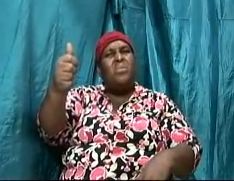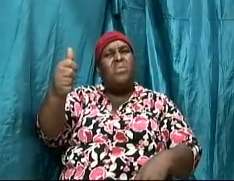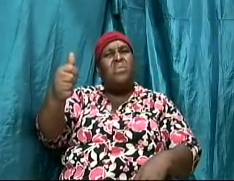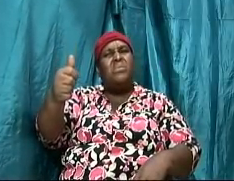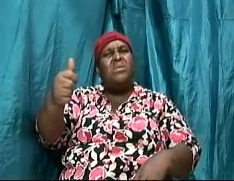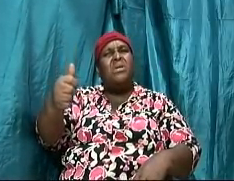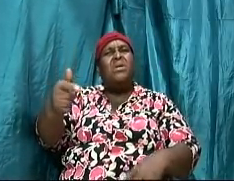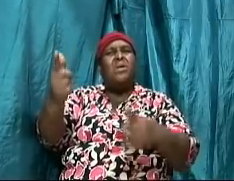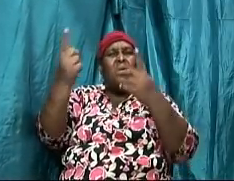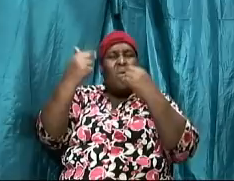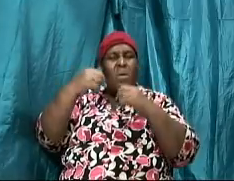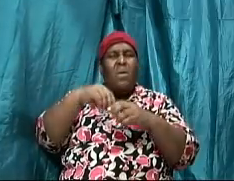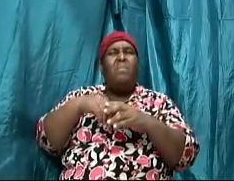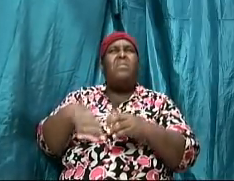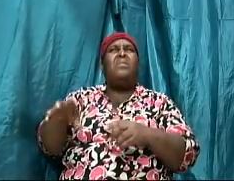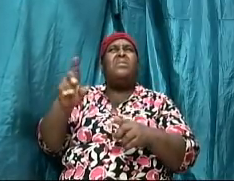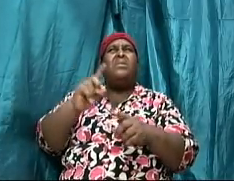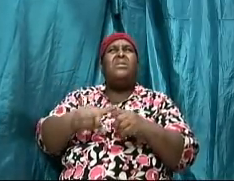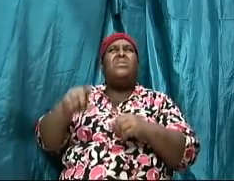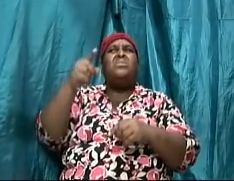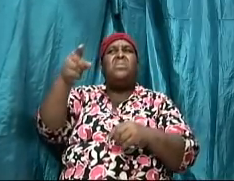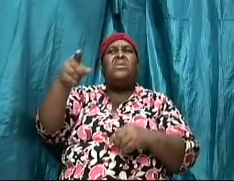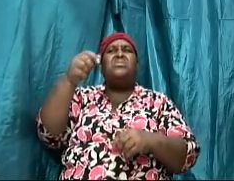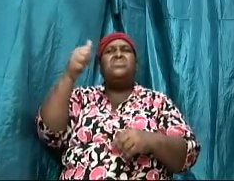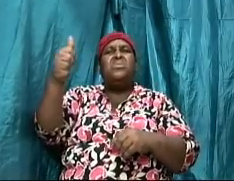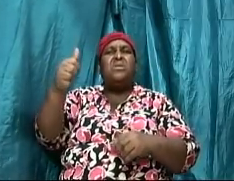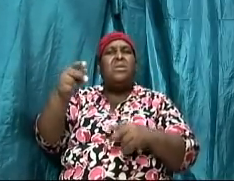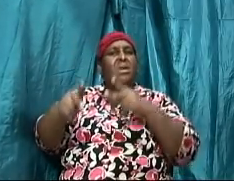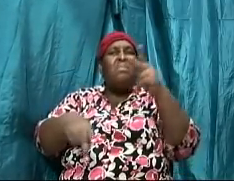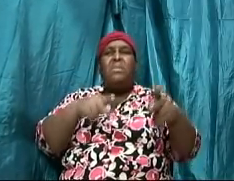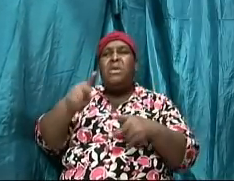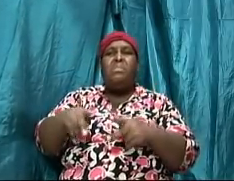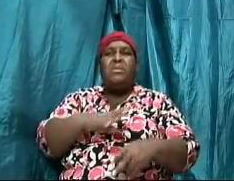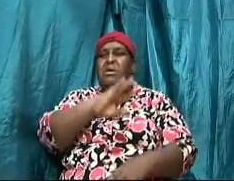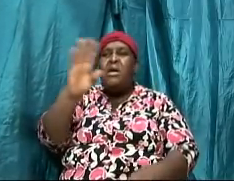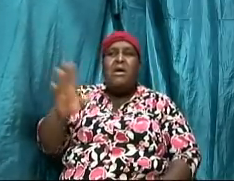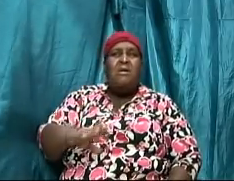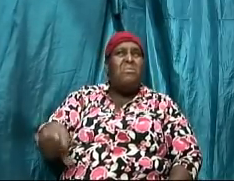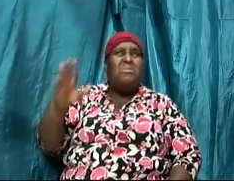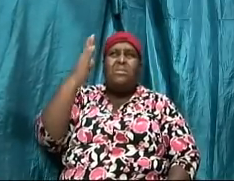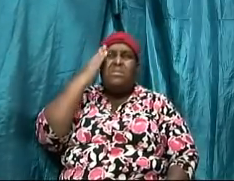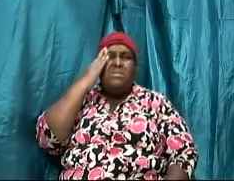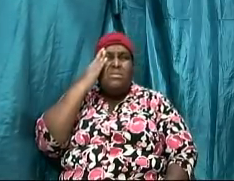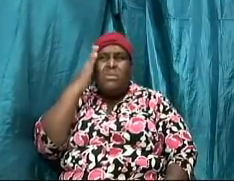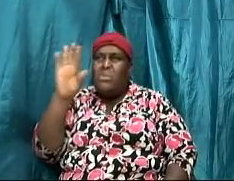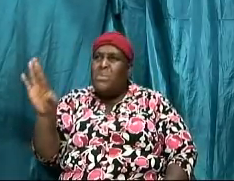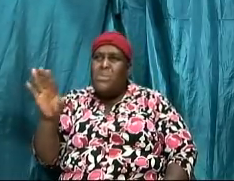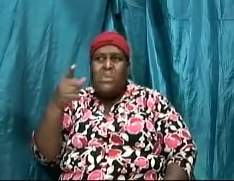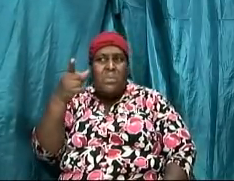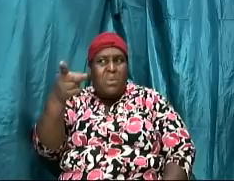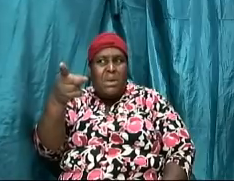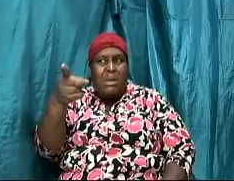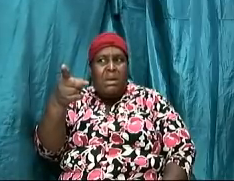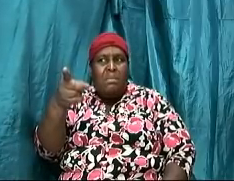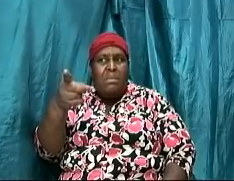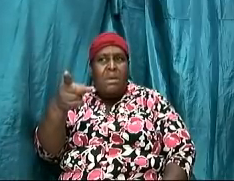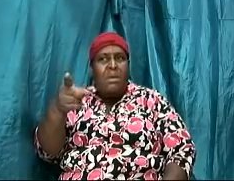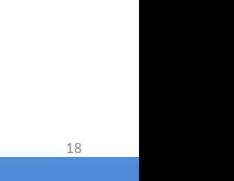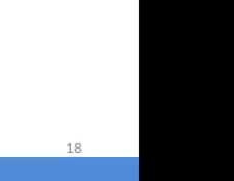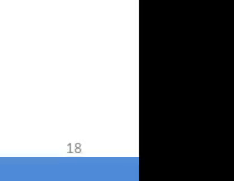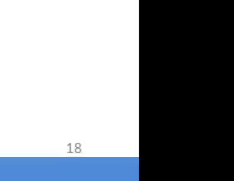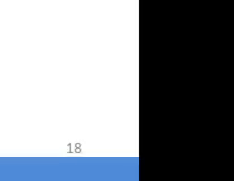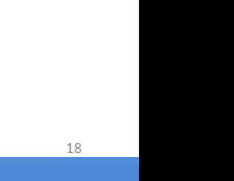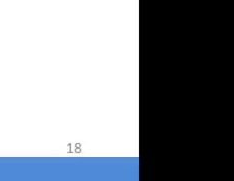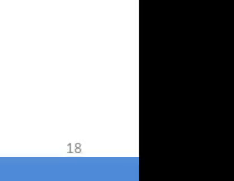he, the Messiah, the people could not recognize. So in a similar fashion, when God provided manna for them in